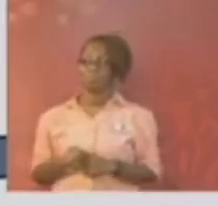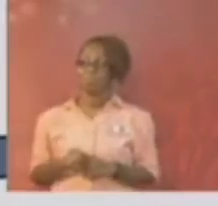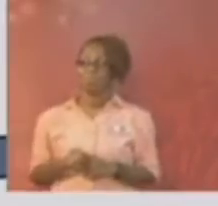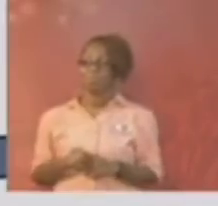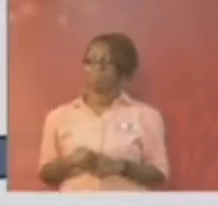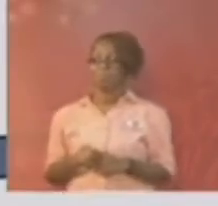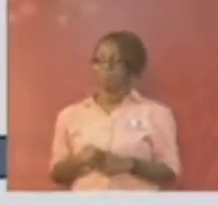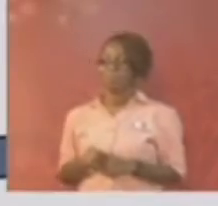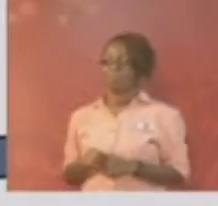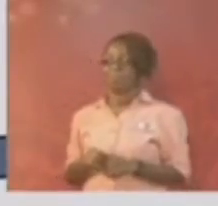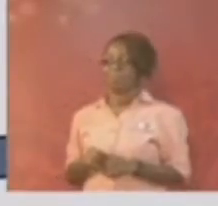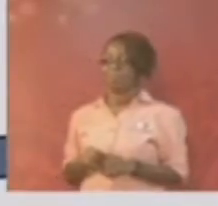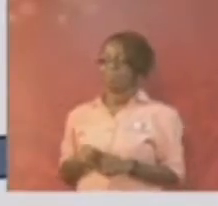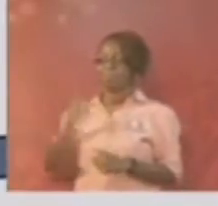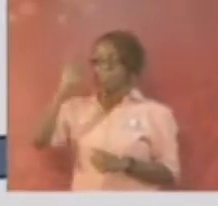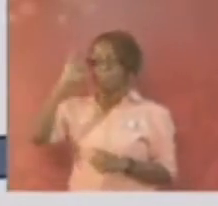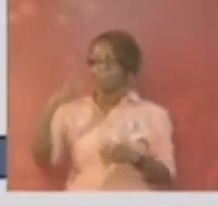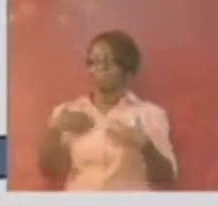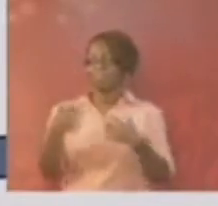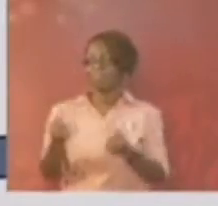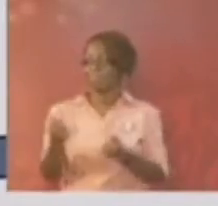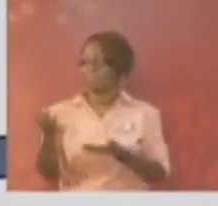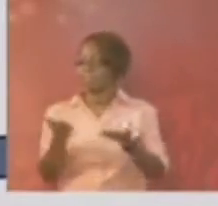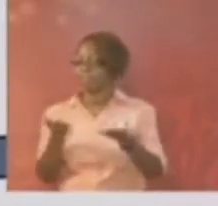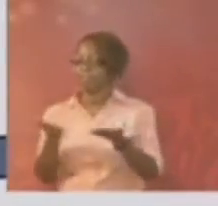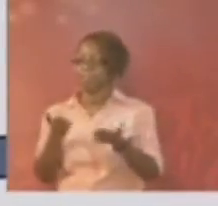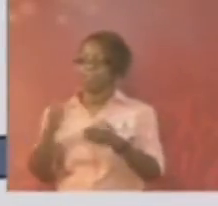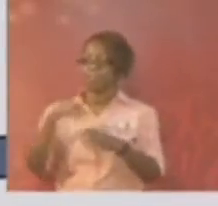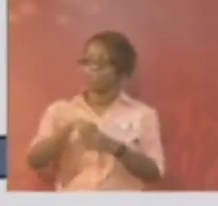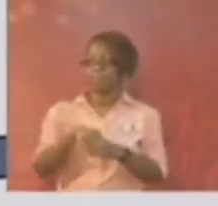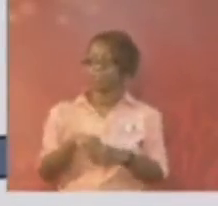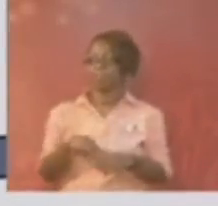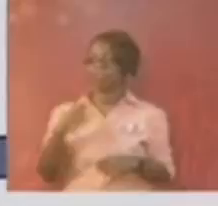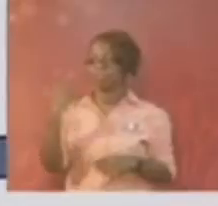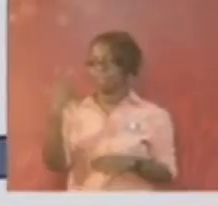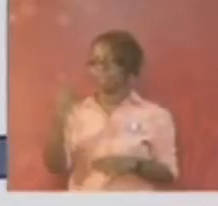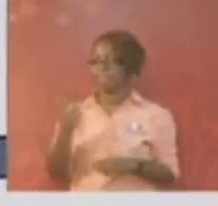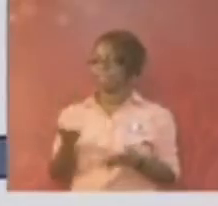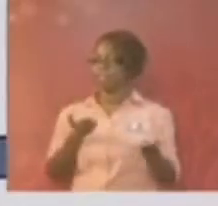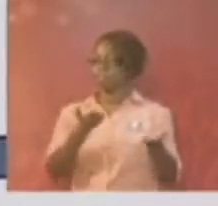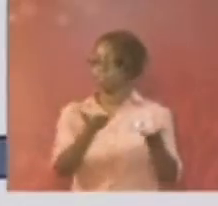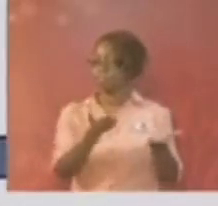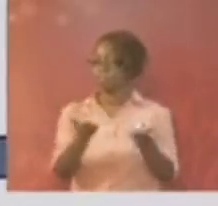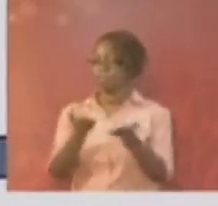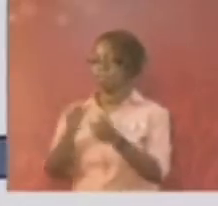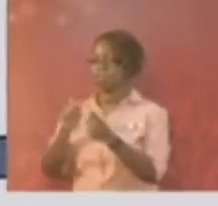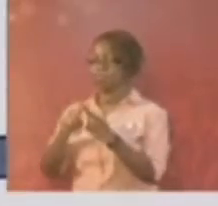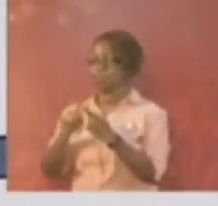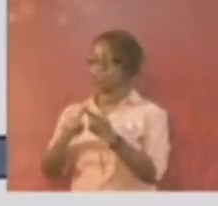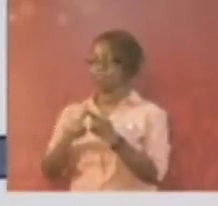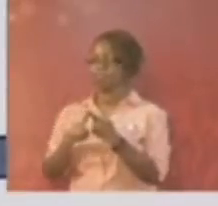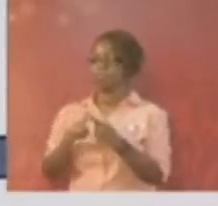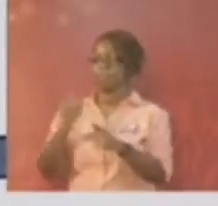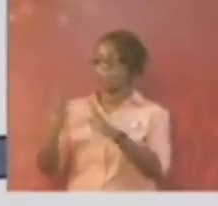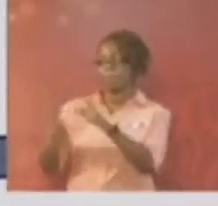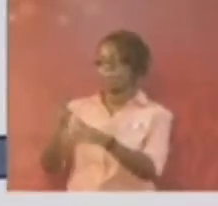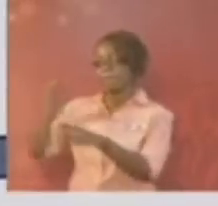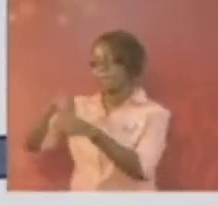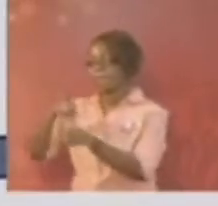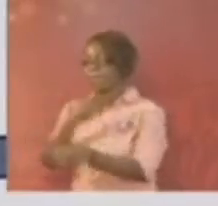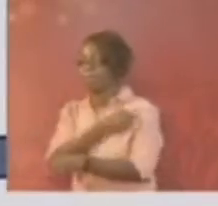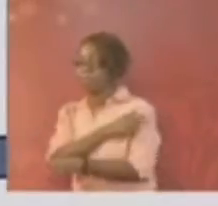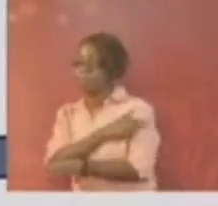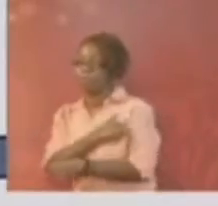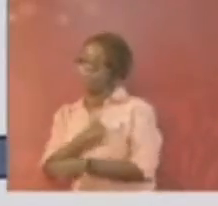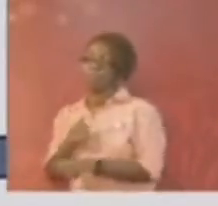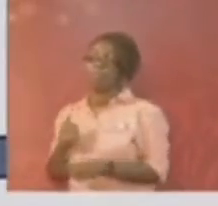Central Regional Health Authority comprise 3 services primarily. There's an inpatient unit, 18 beds,